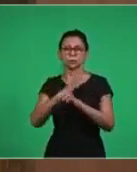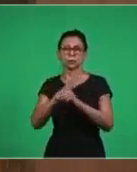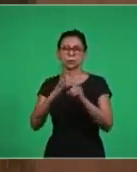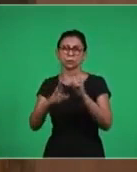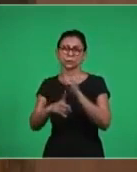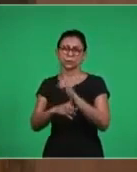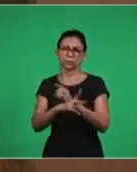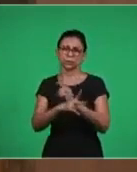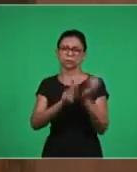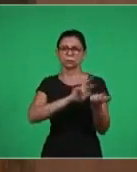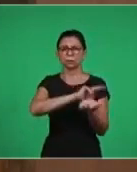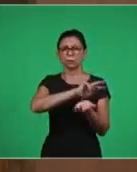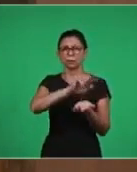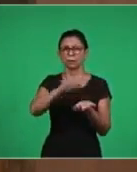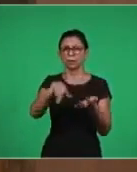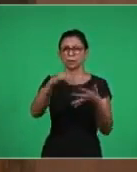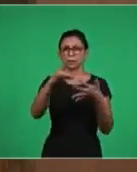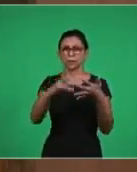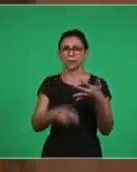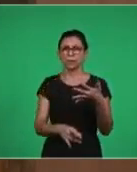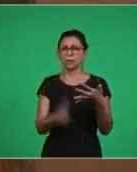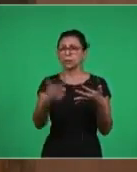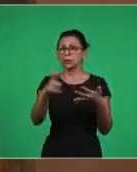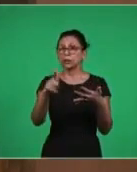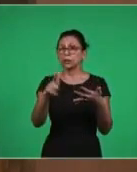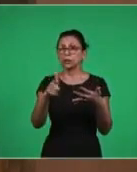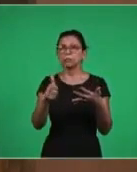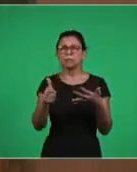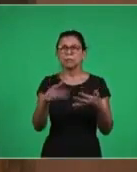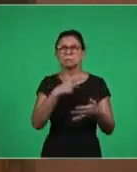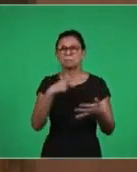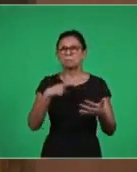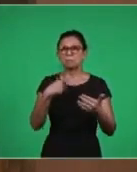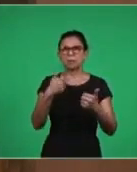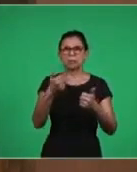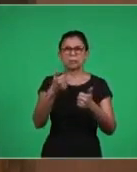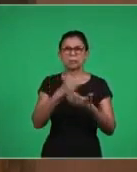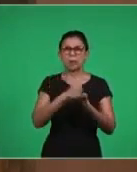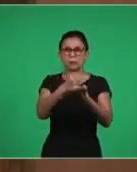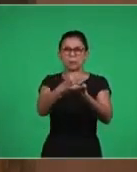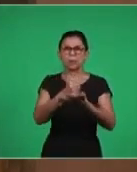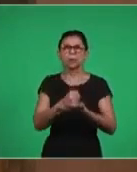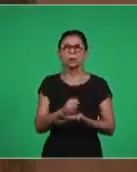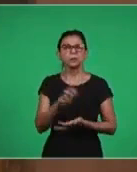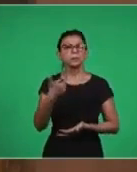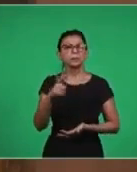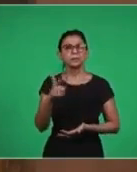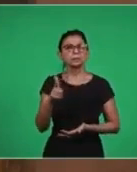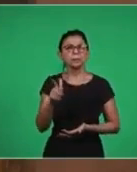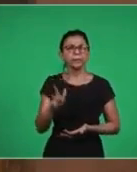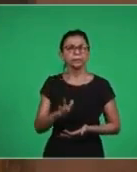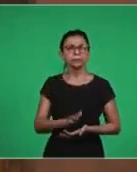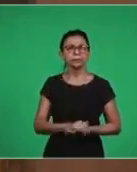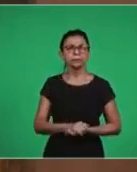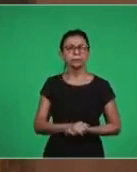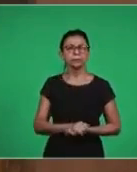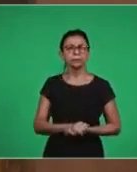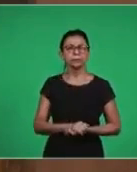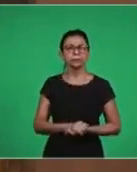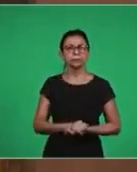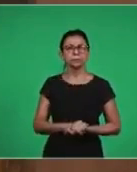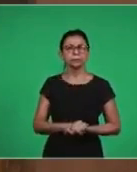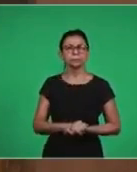to become a pastor. So the road, this story doesn't exist, auxiliary pastor. So it is being